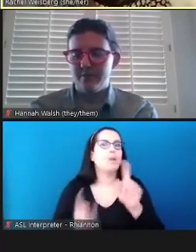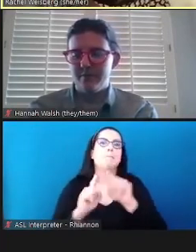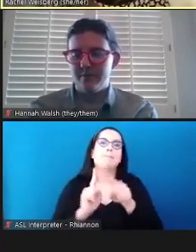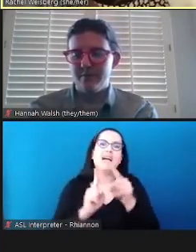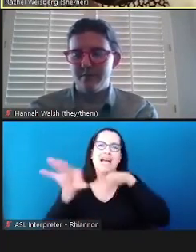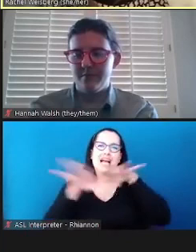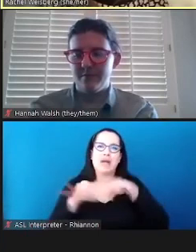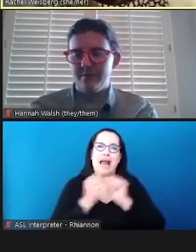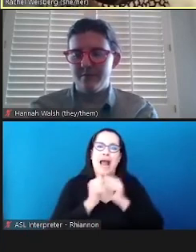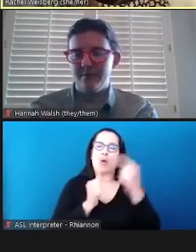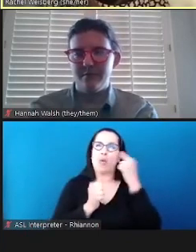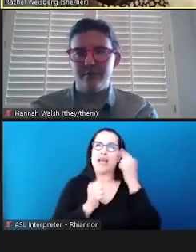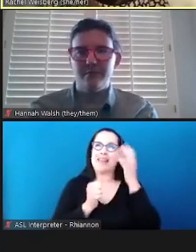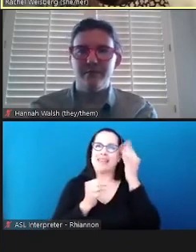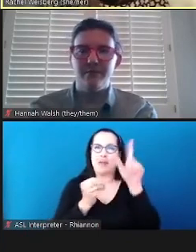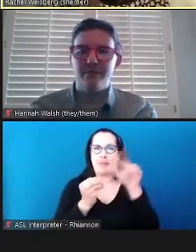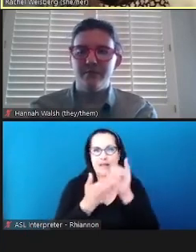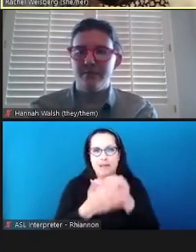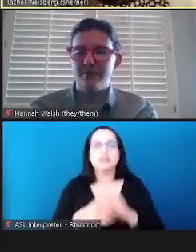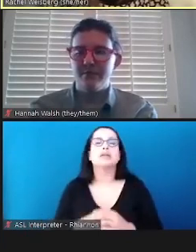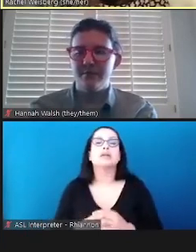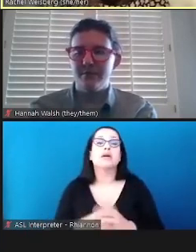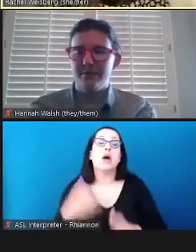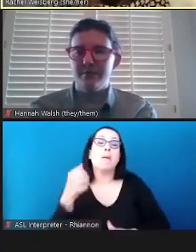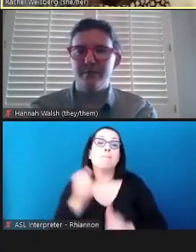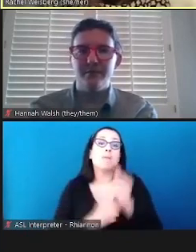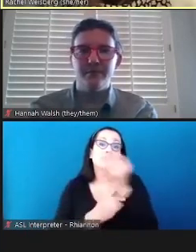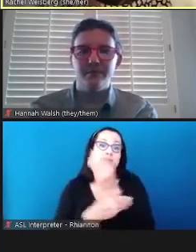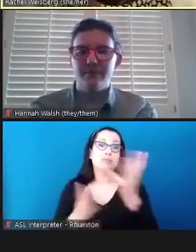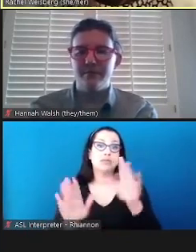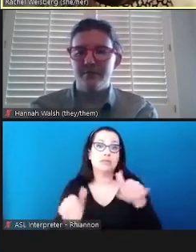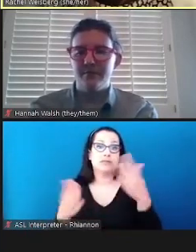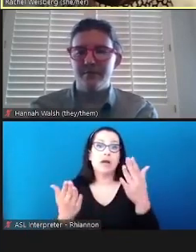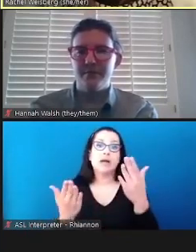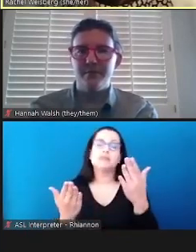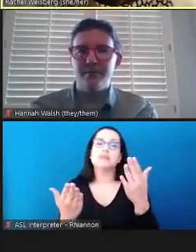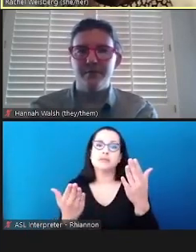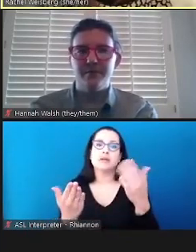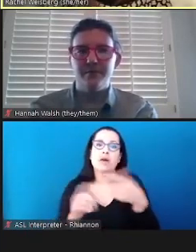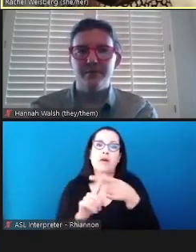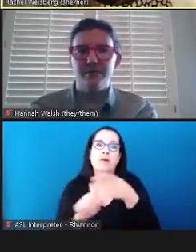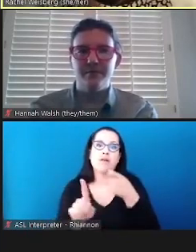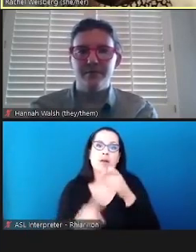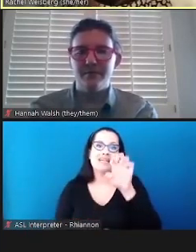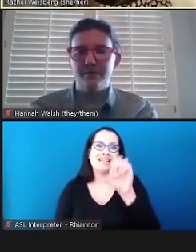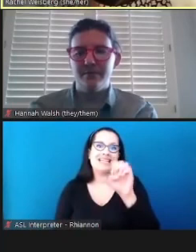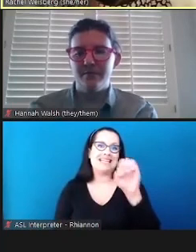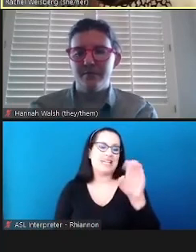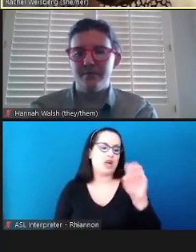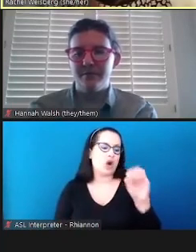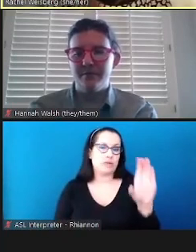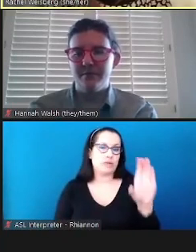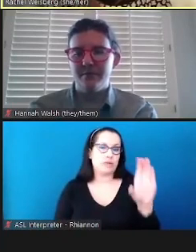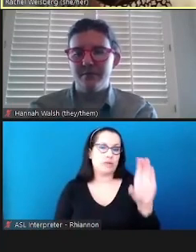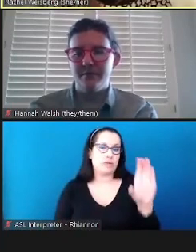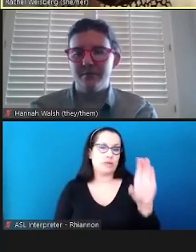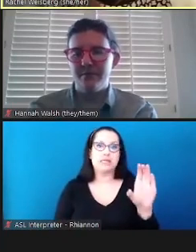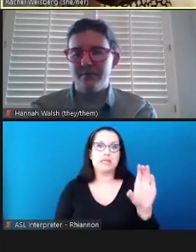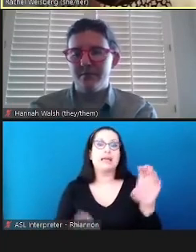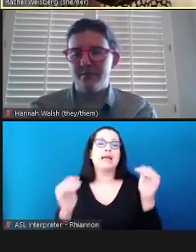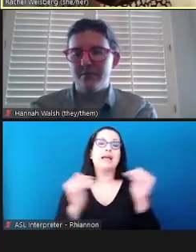it. Most of the information we're going to be sharing today is coming from the EEOC, the Equal